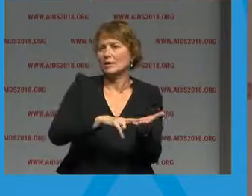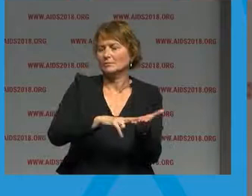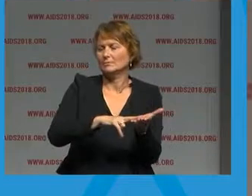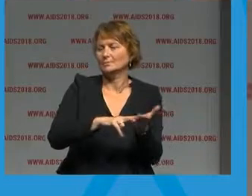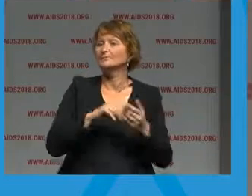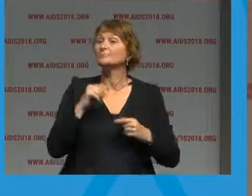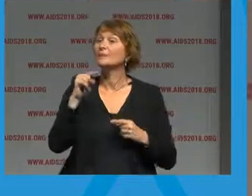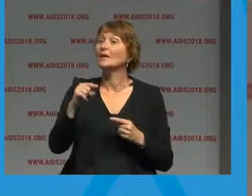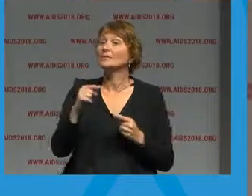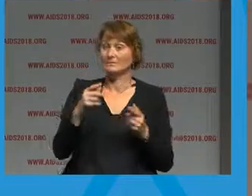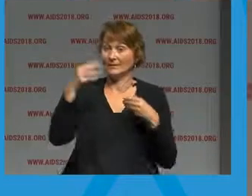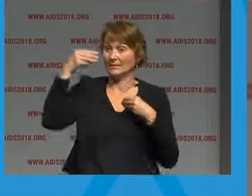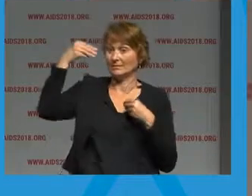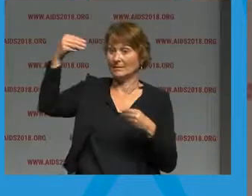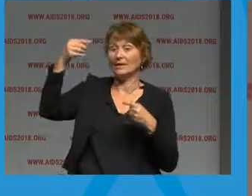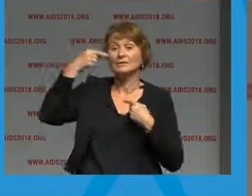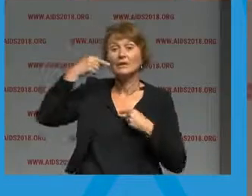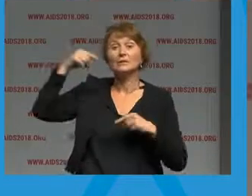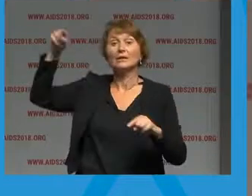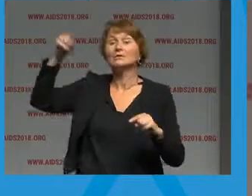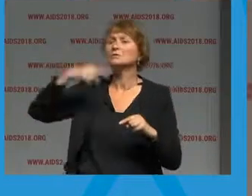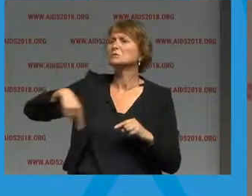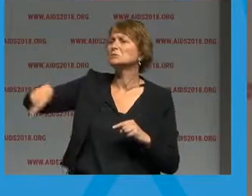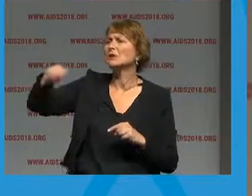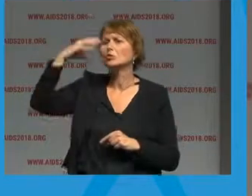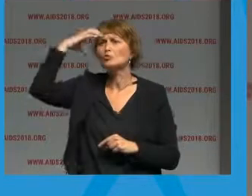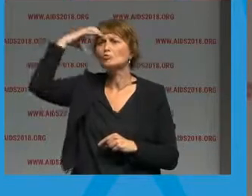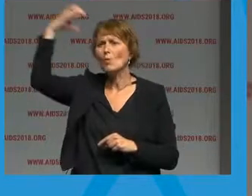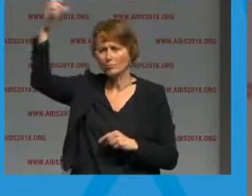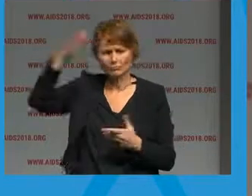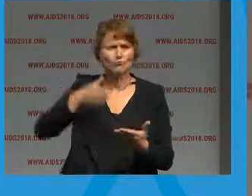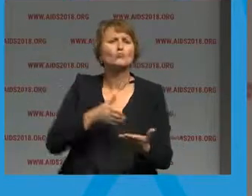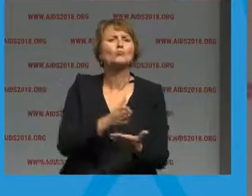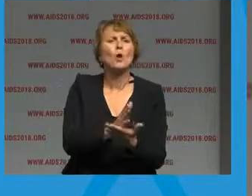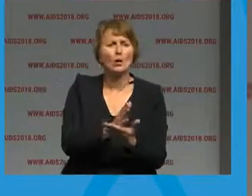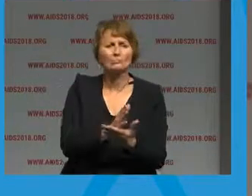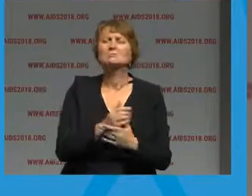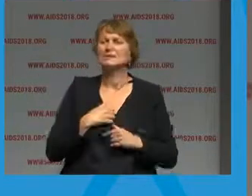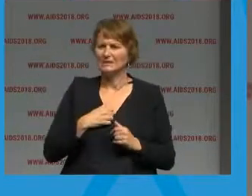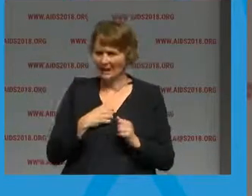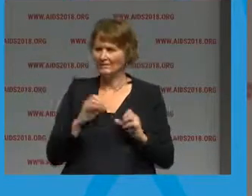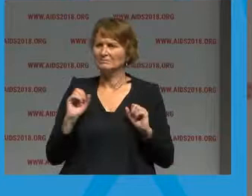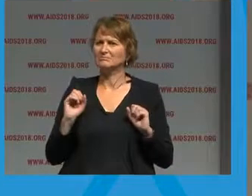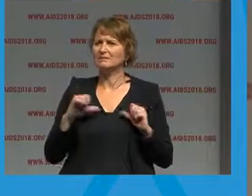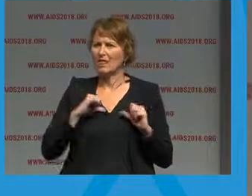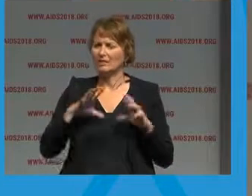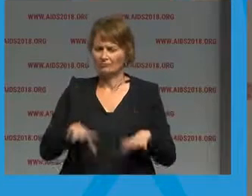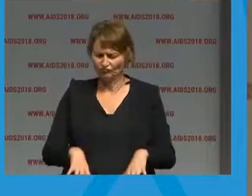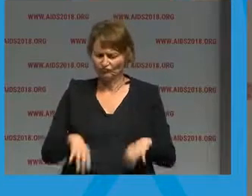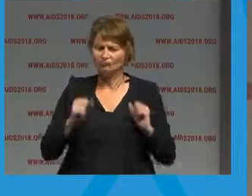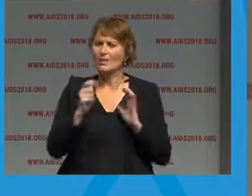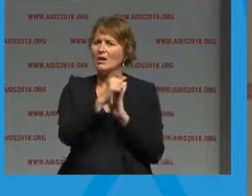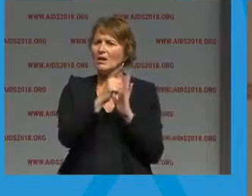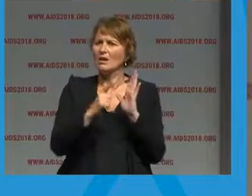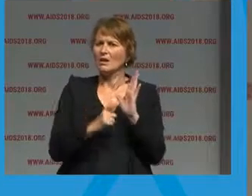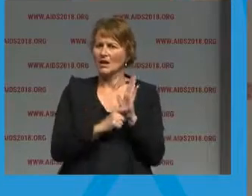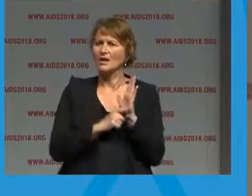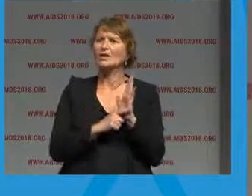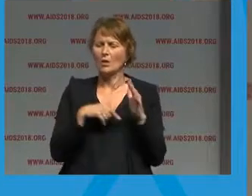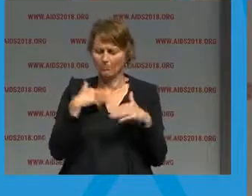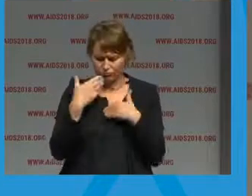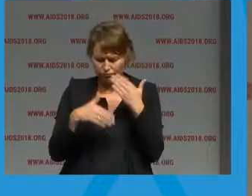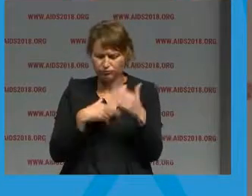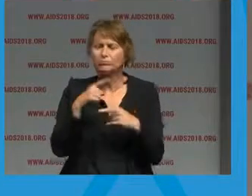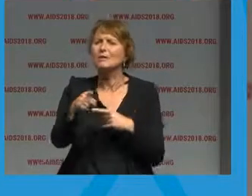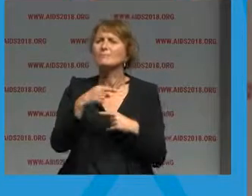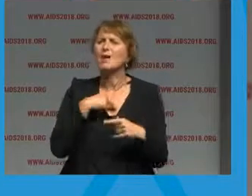declaration recognizes the right of our governments to take legal measures to ensure access to generic medicines.